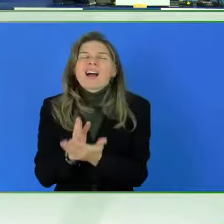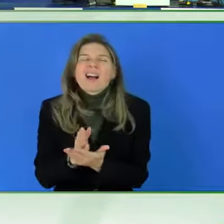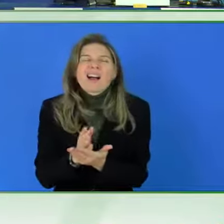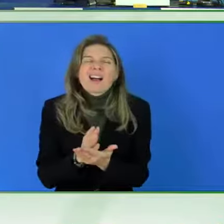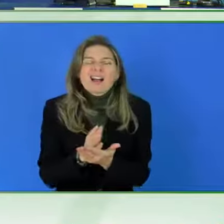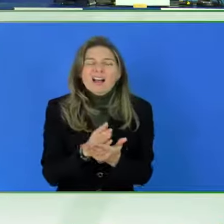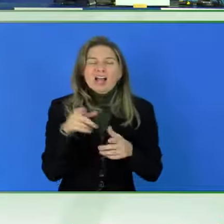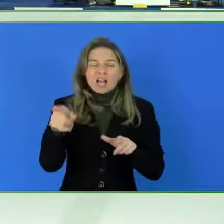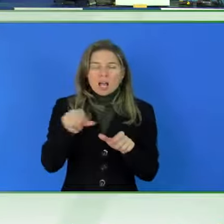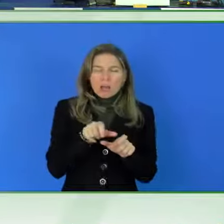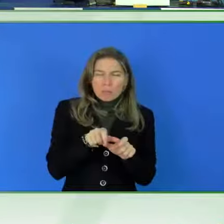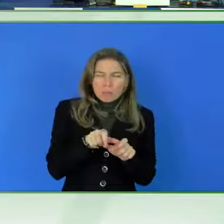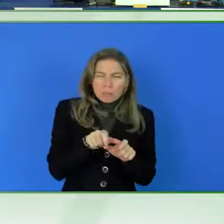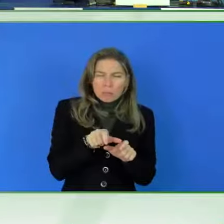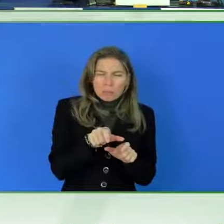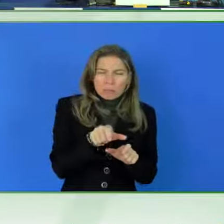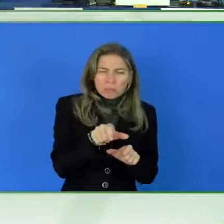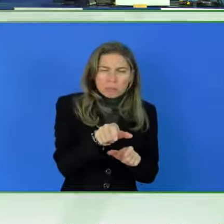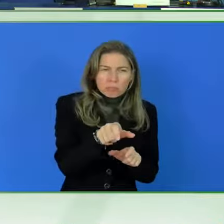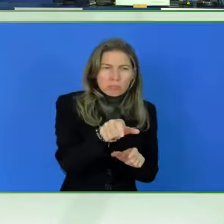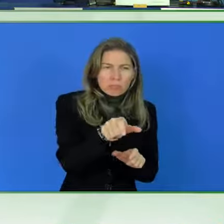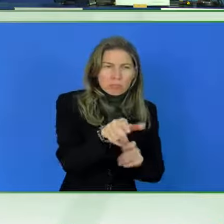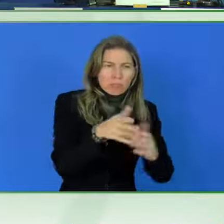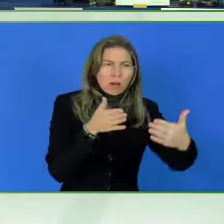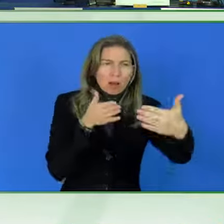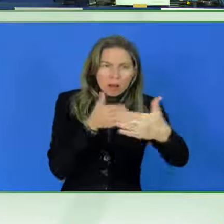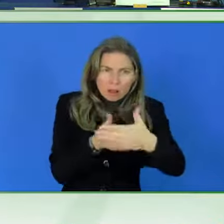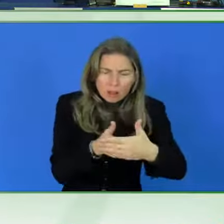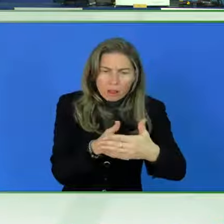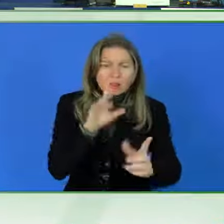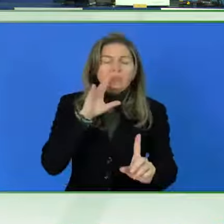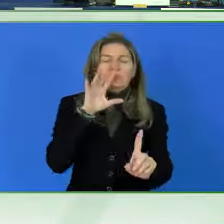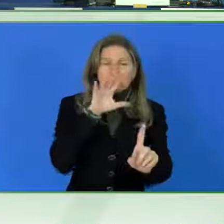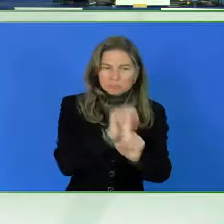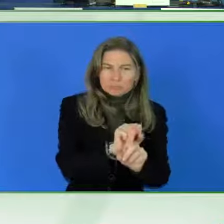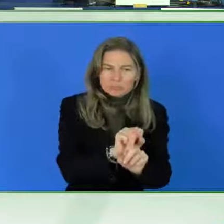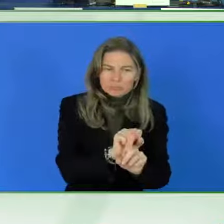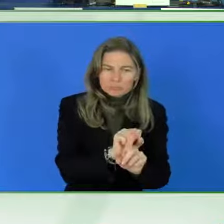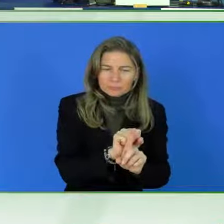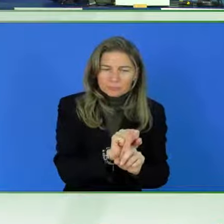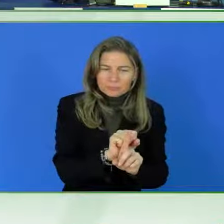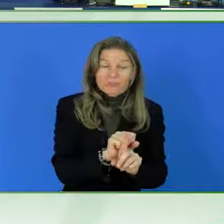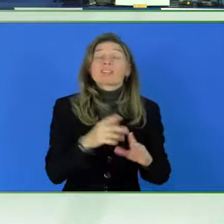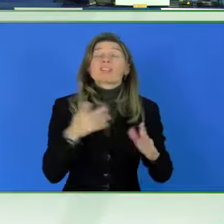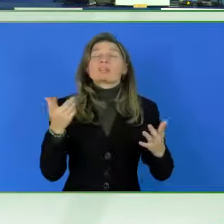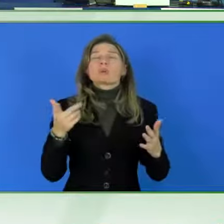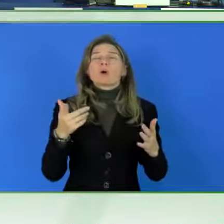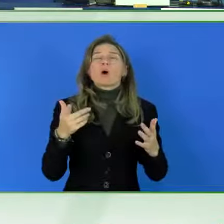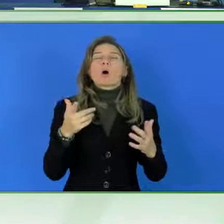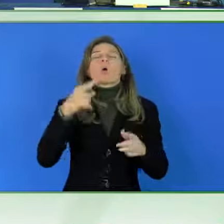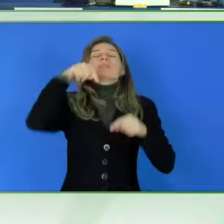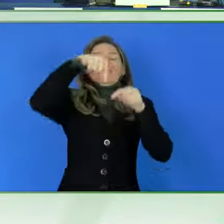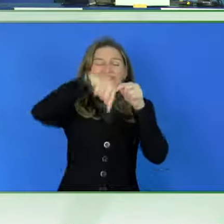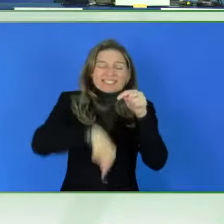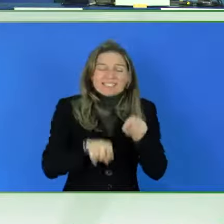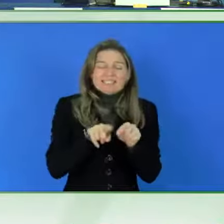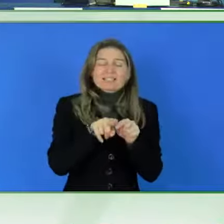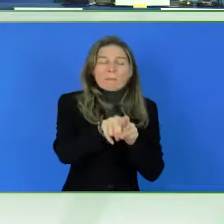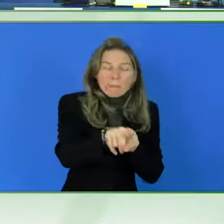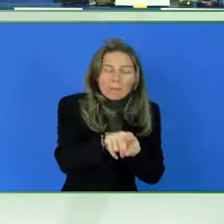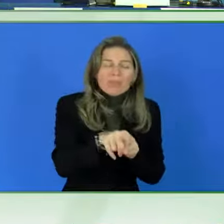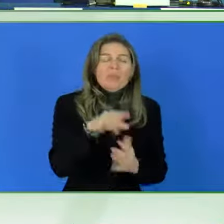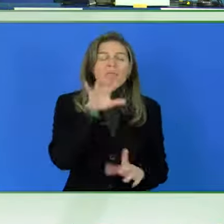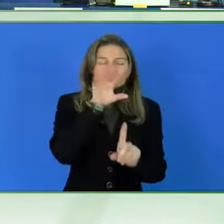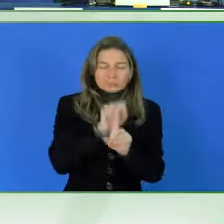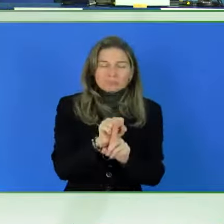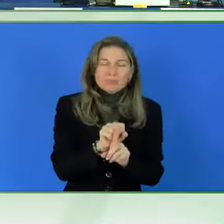That means that we measure how someone walks in order to know where they are. So fortunately for